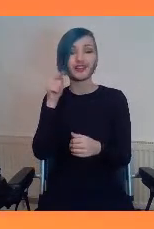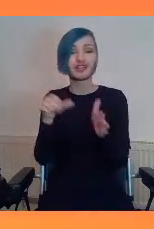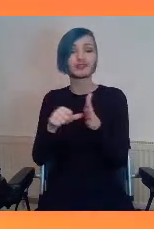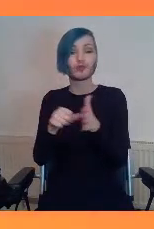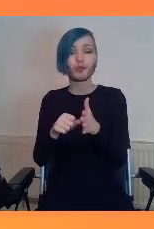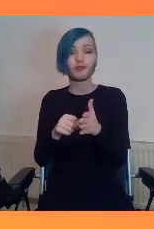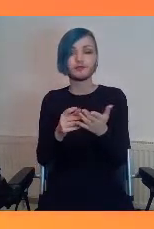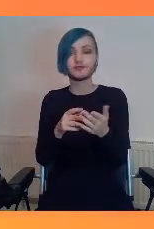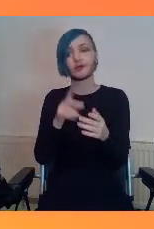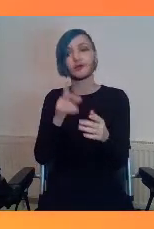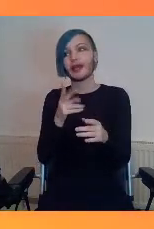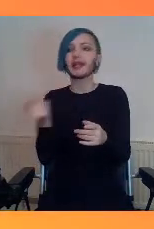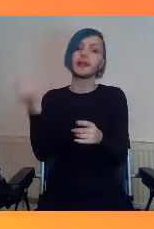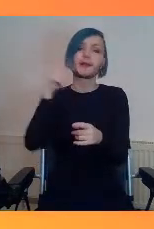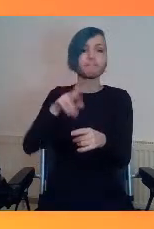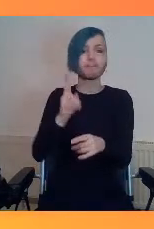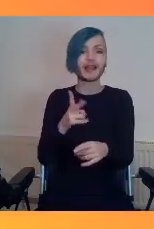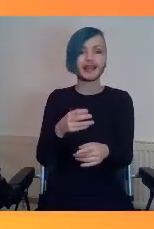the loop to my favorite